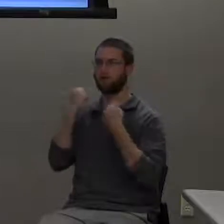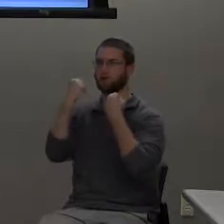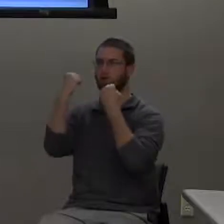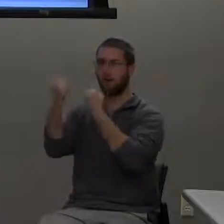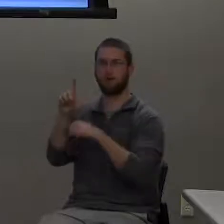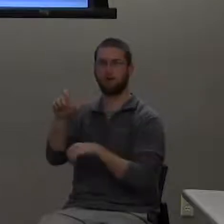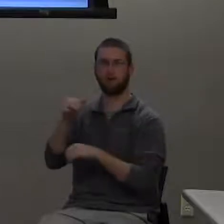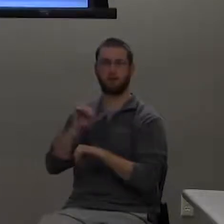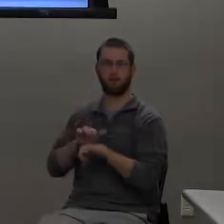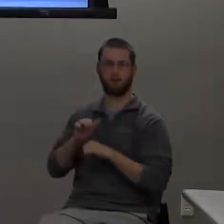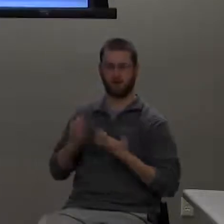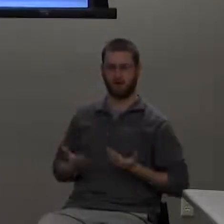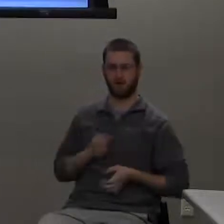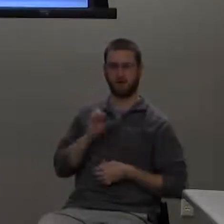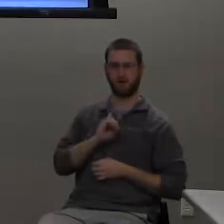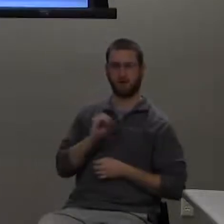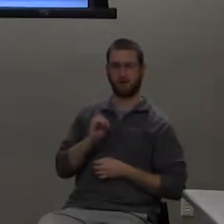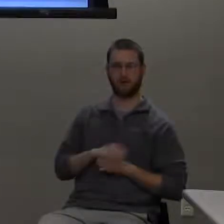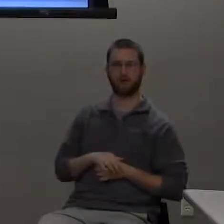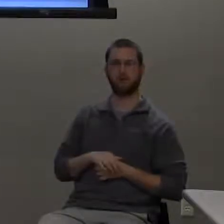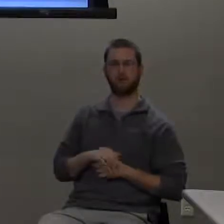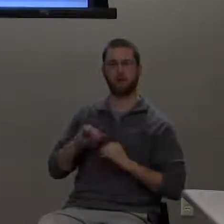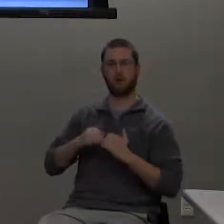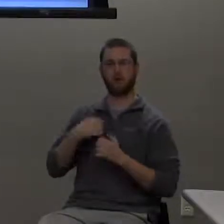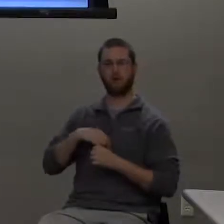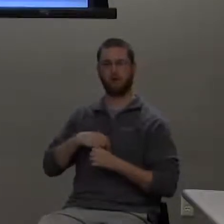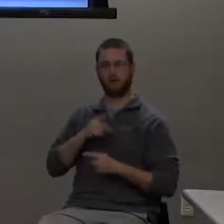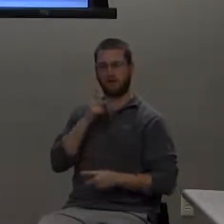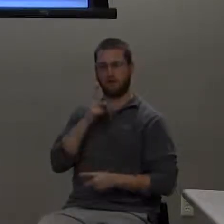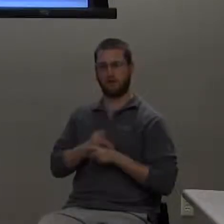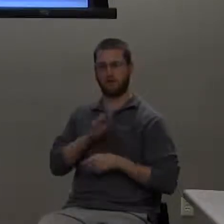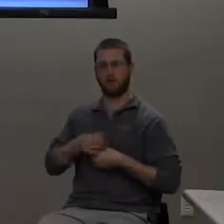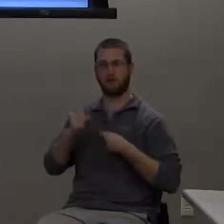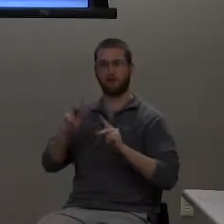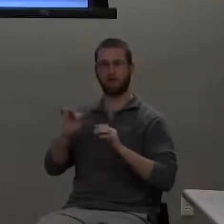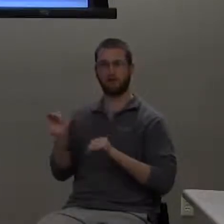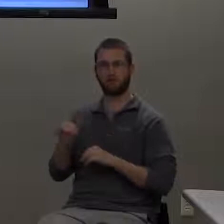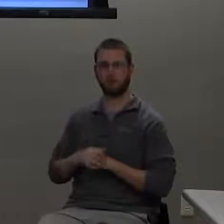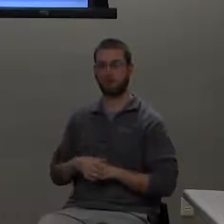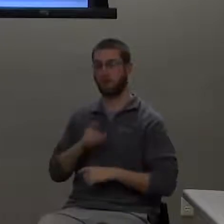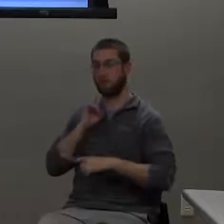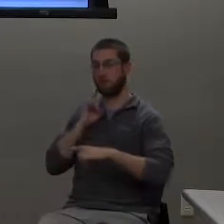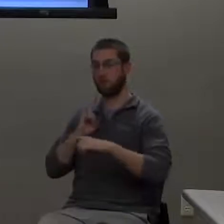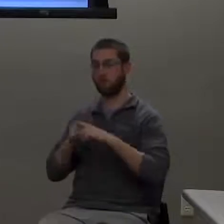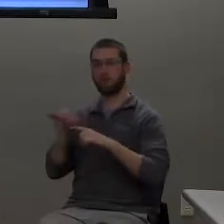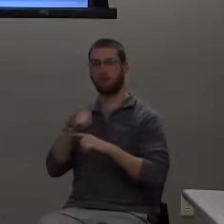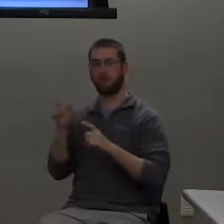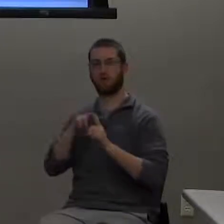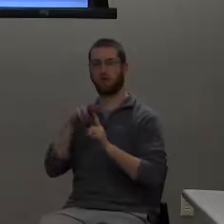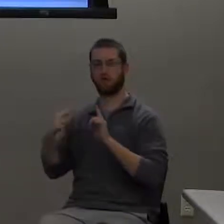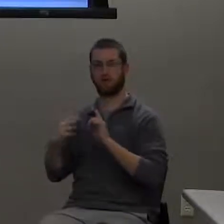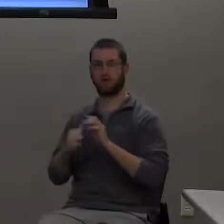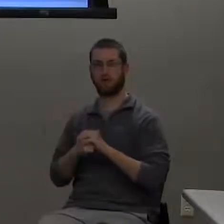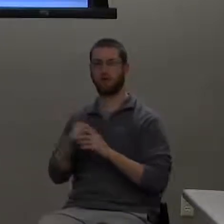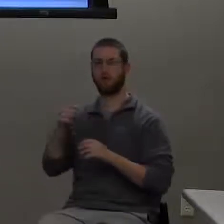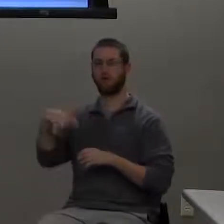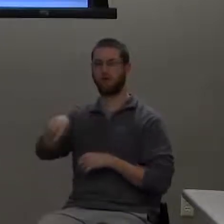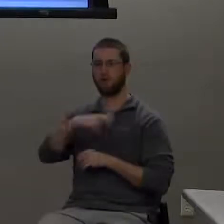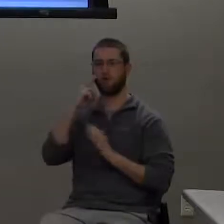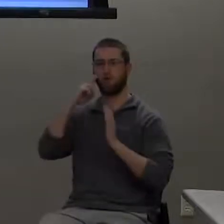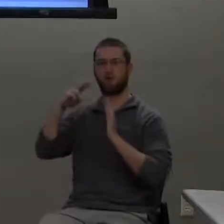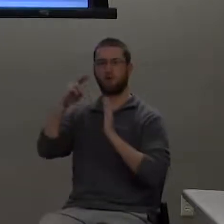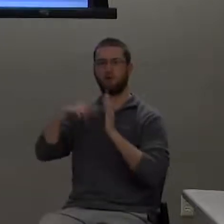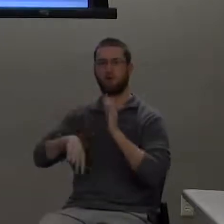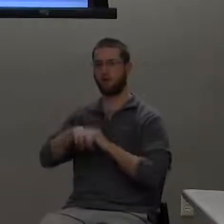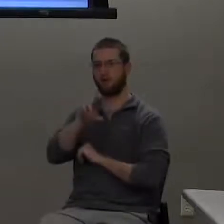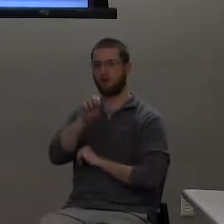there, why don't you work here? And so how do we mine that opportunity? Also from a standpoint of, as I'm sure you have read in the U.S.